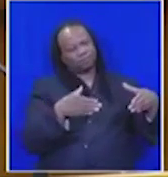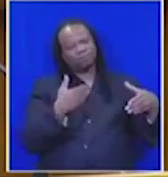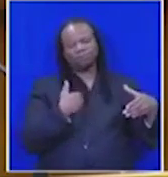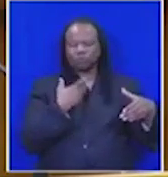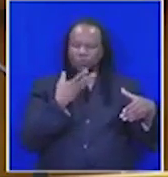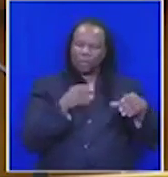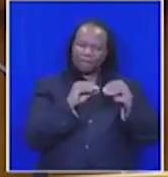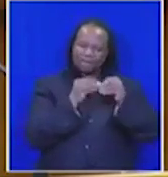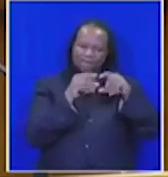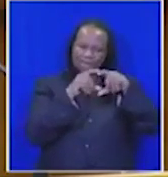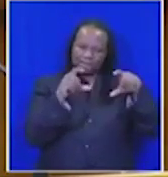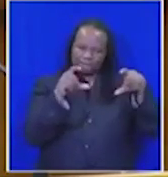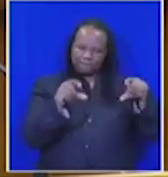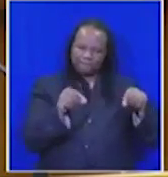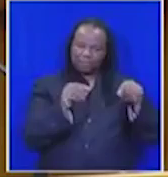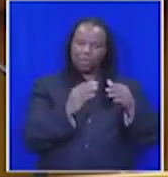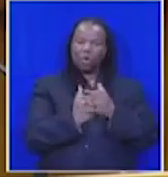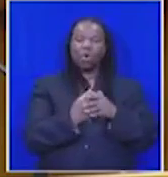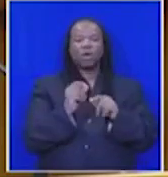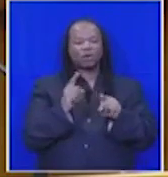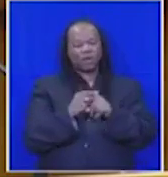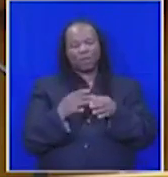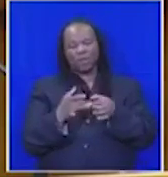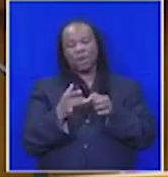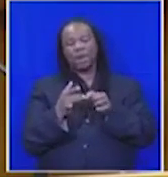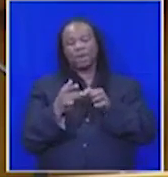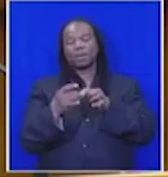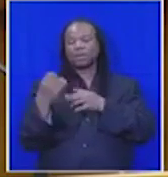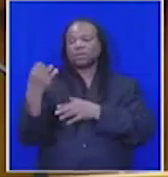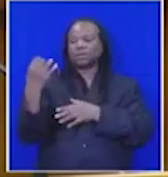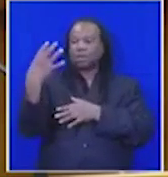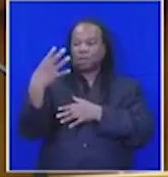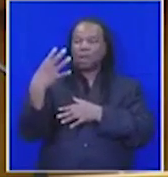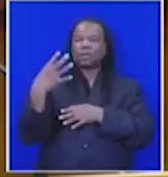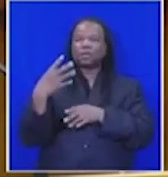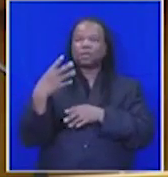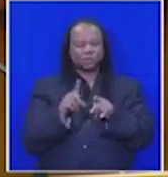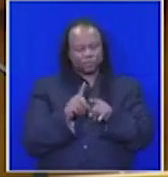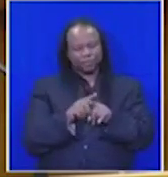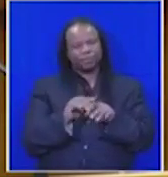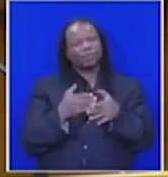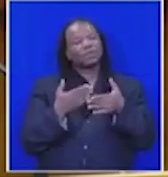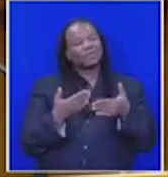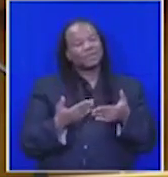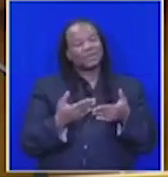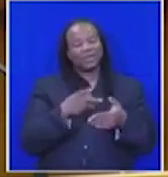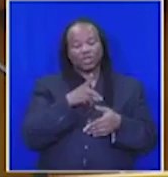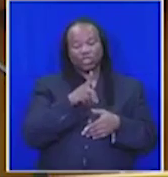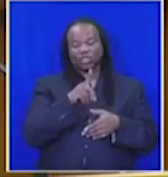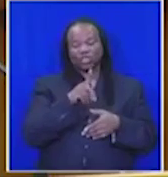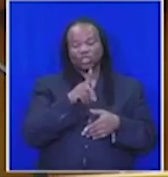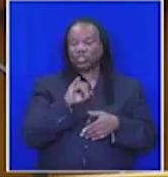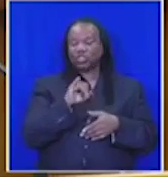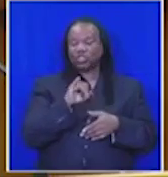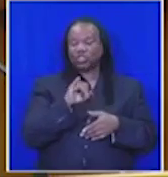accessories such as antennas and satellite dishes. The implementation of the long-awaited digital migration has started